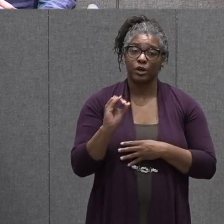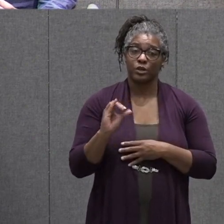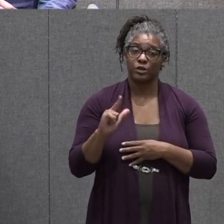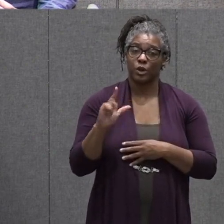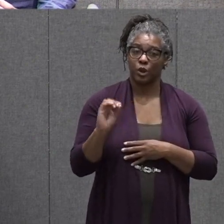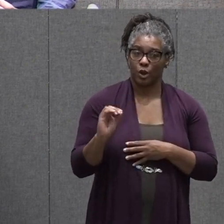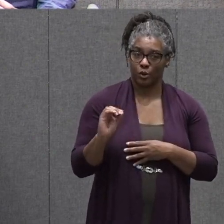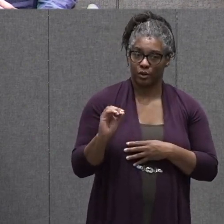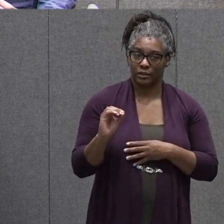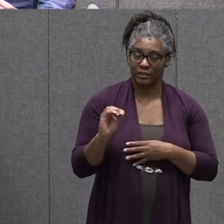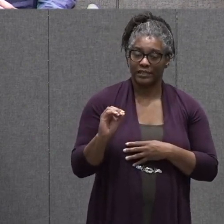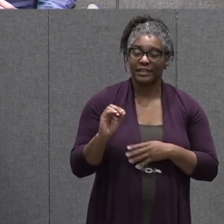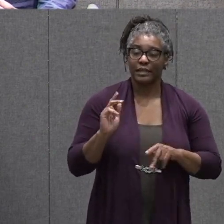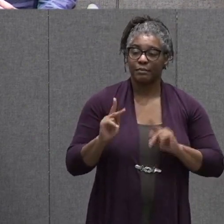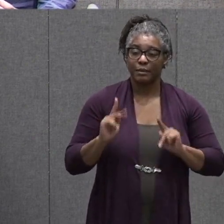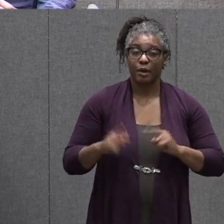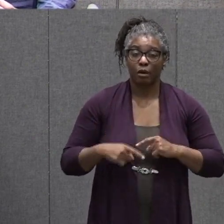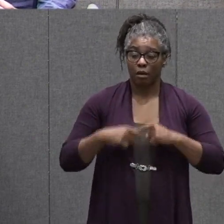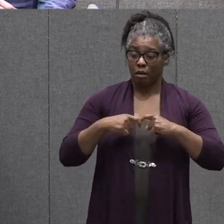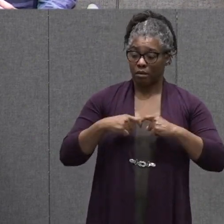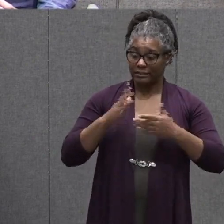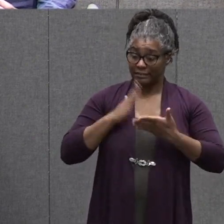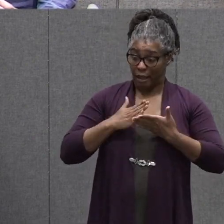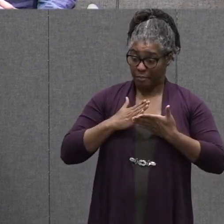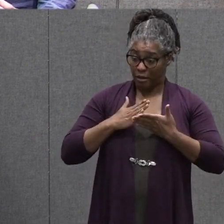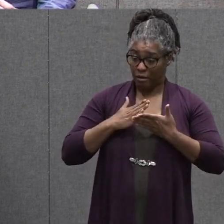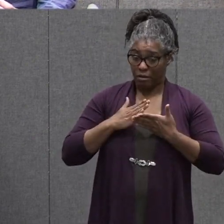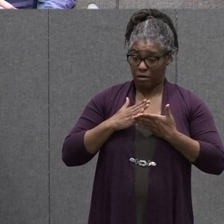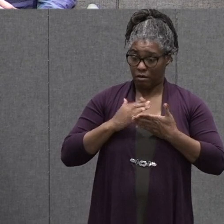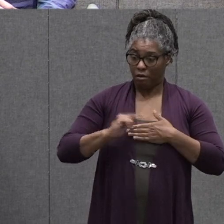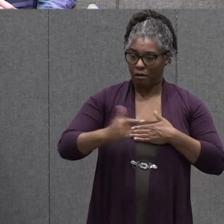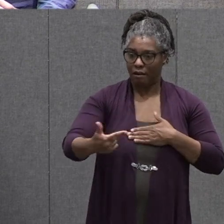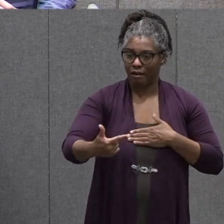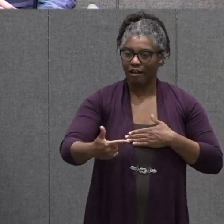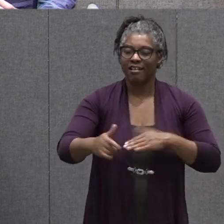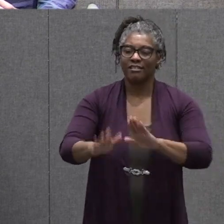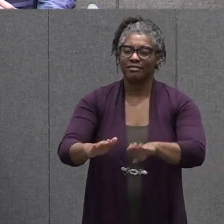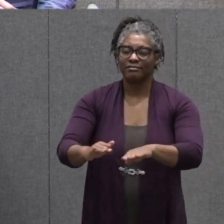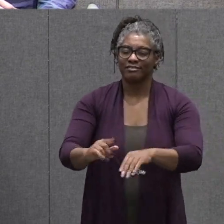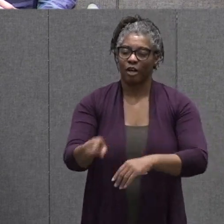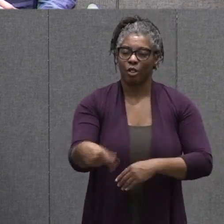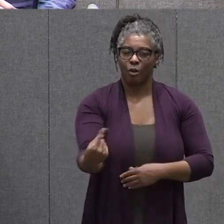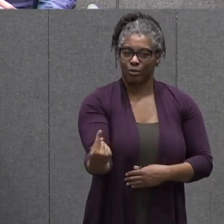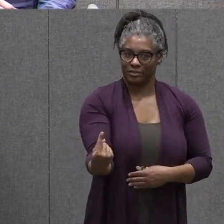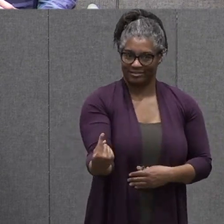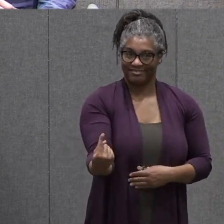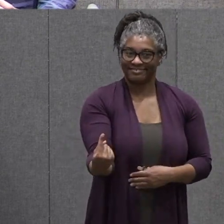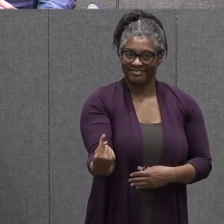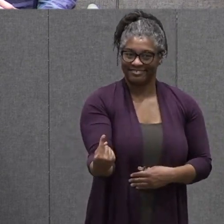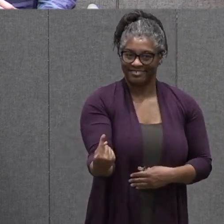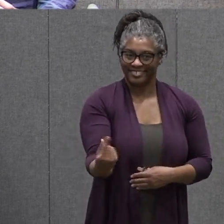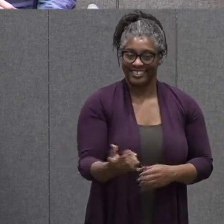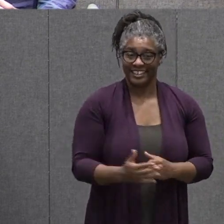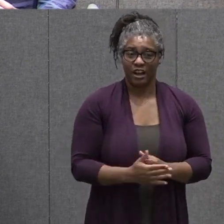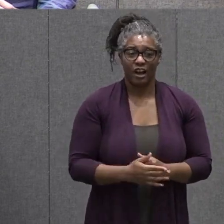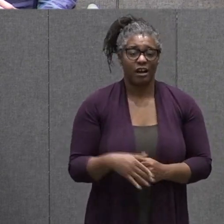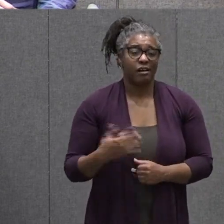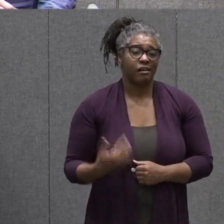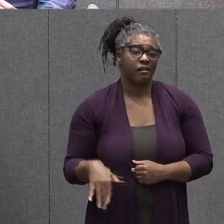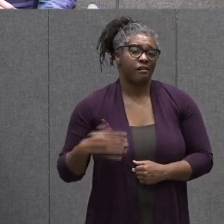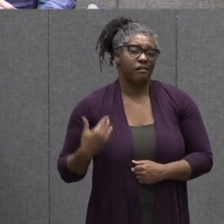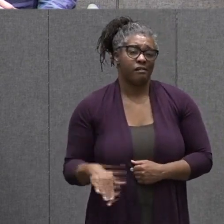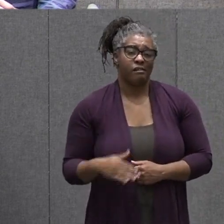you while you're playing. And everybody gets the opportunity to play by themselves. It is a lot